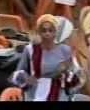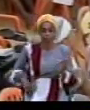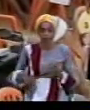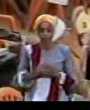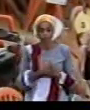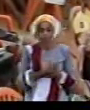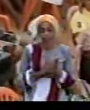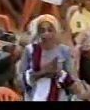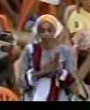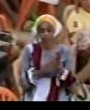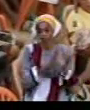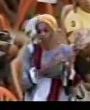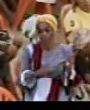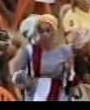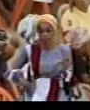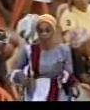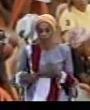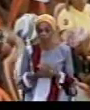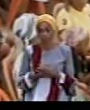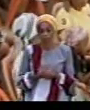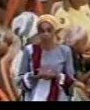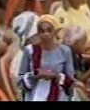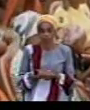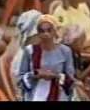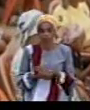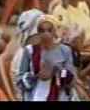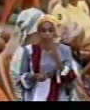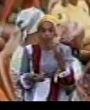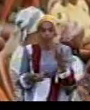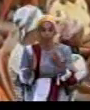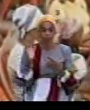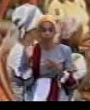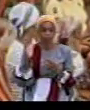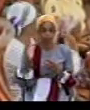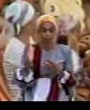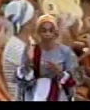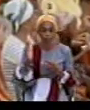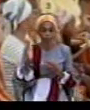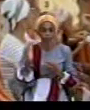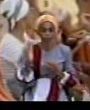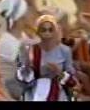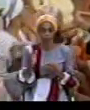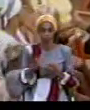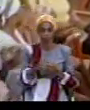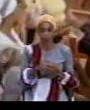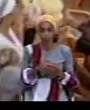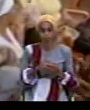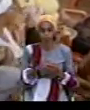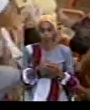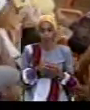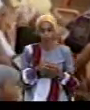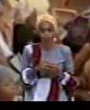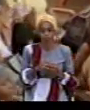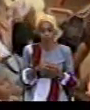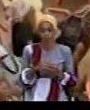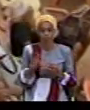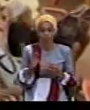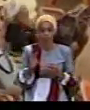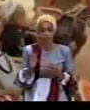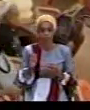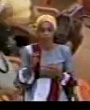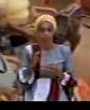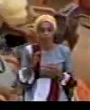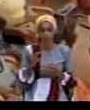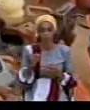Praise the Lord. The second testifier is Ms. Kendi James. She's 36 years